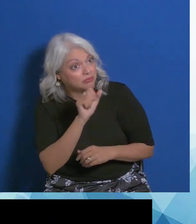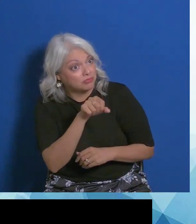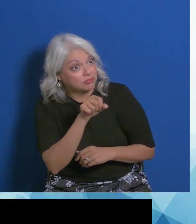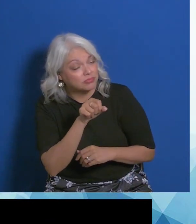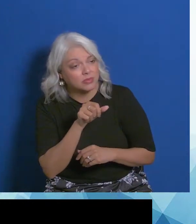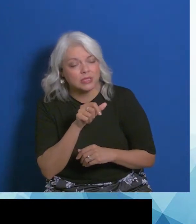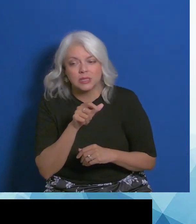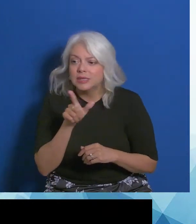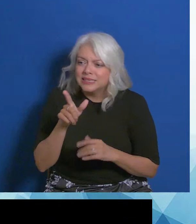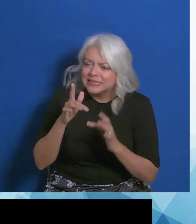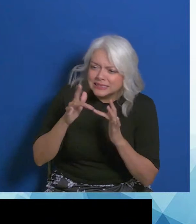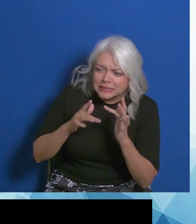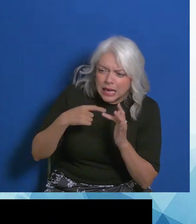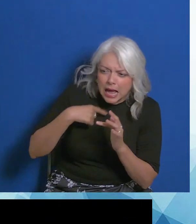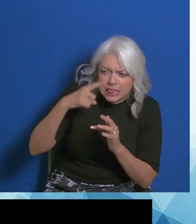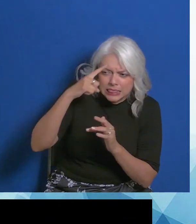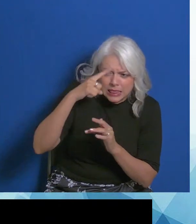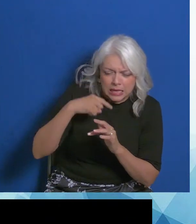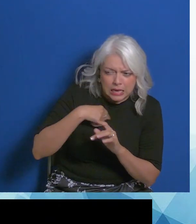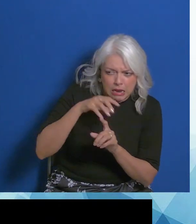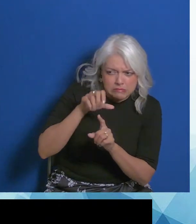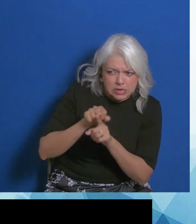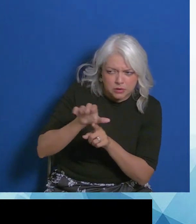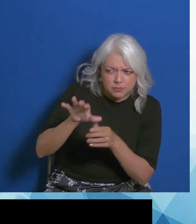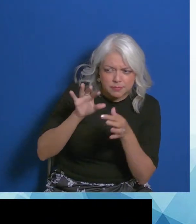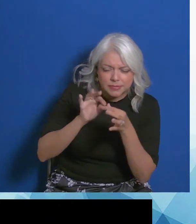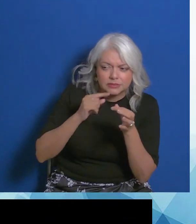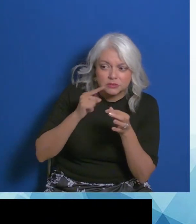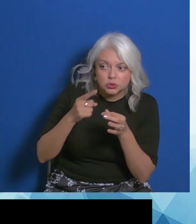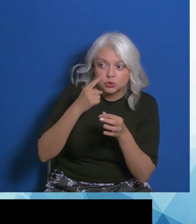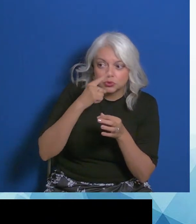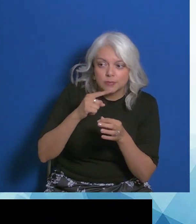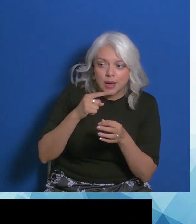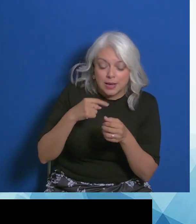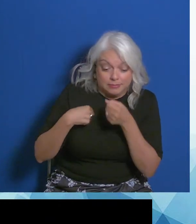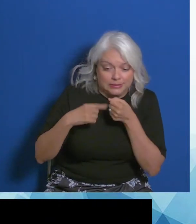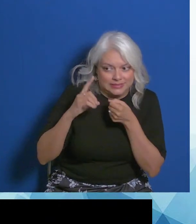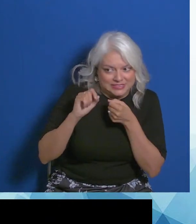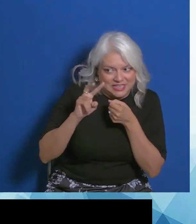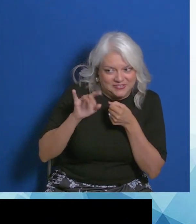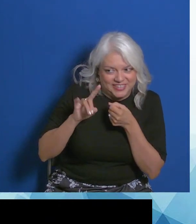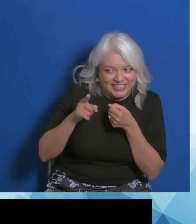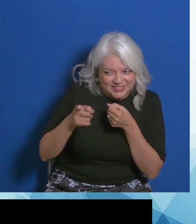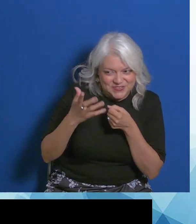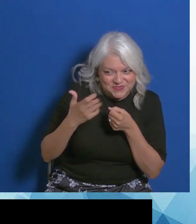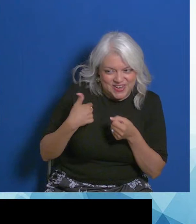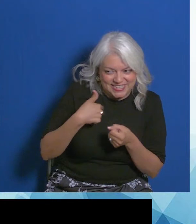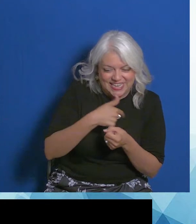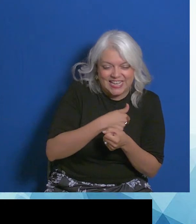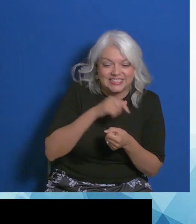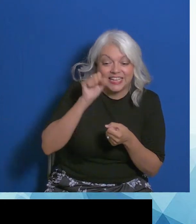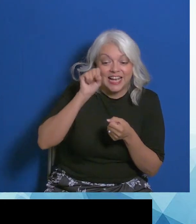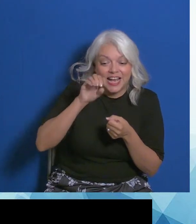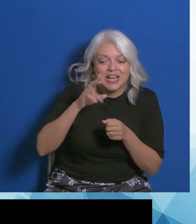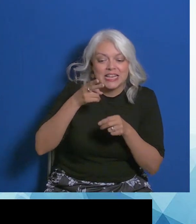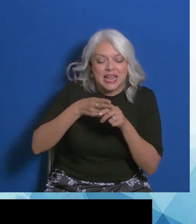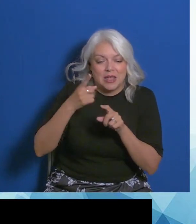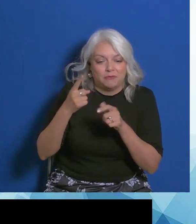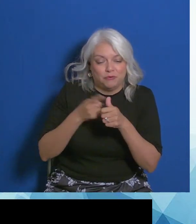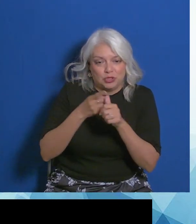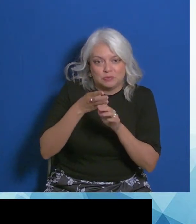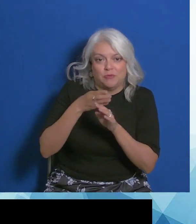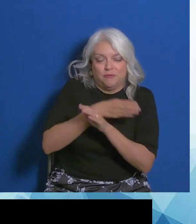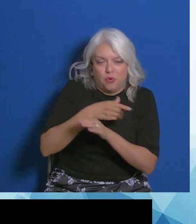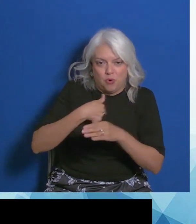you cut out a little bit there, but I think the message that we heard was that you would like us to, this is David, you'd like us to identify ourselves prior